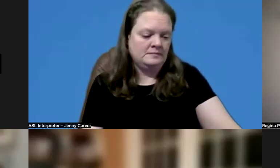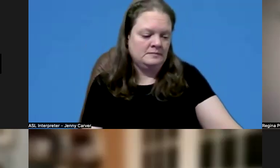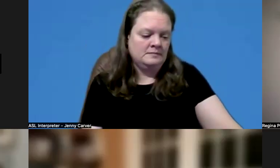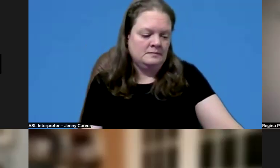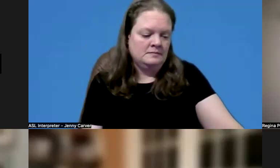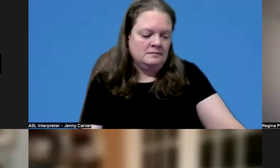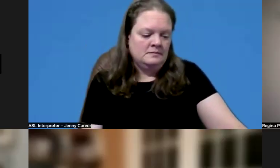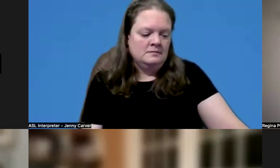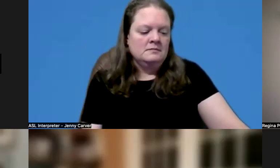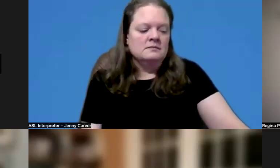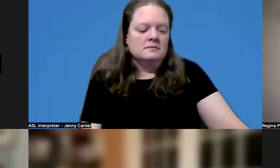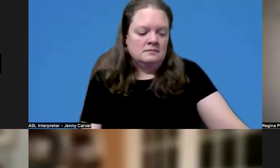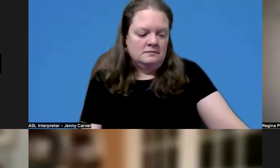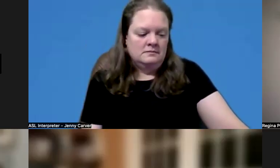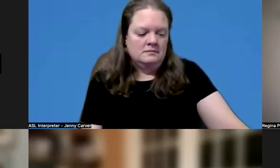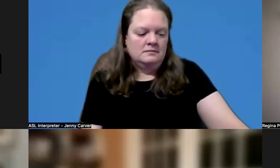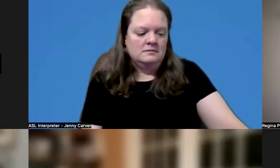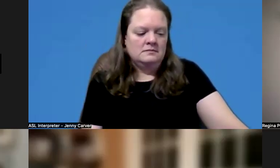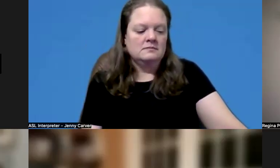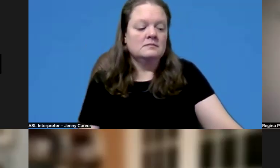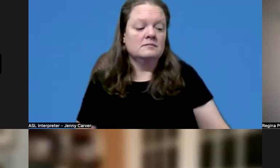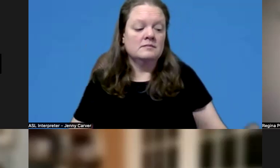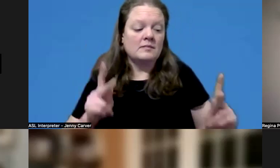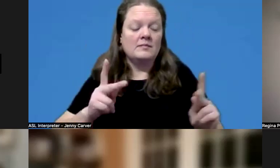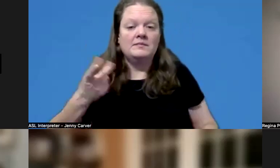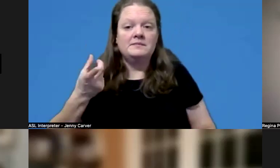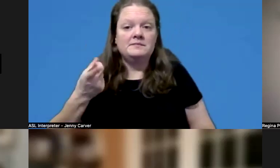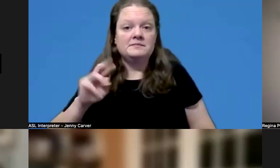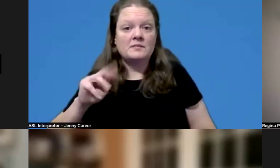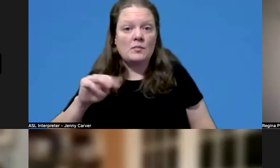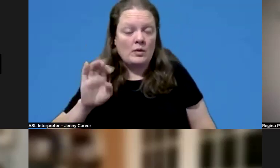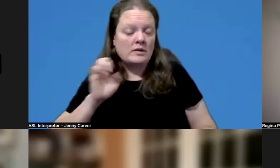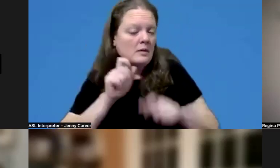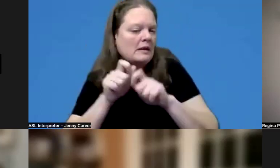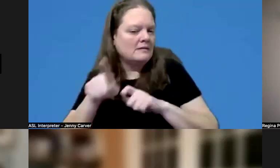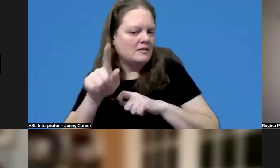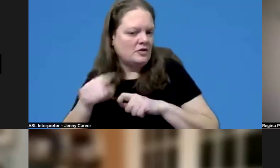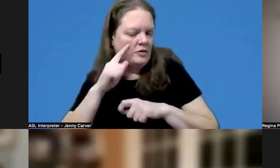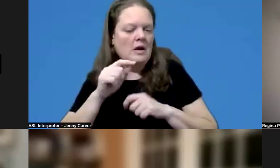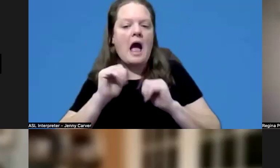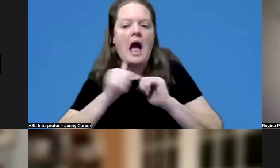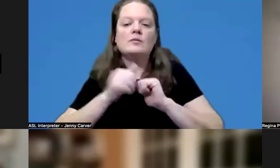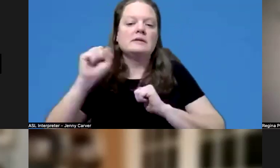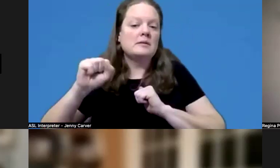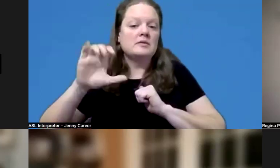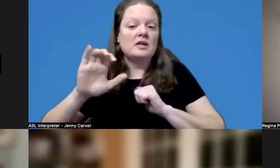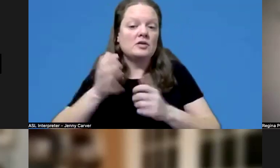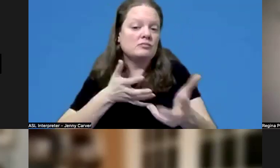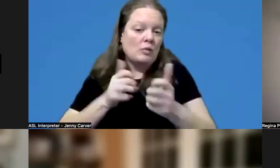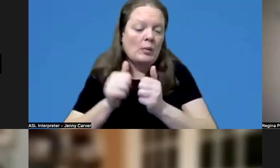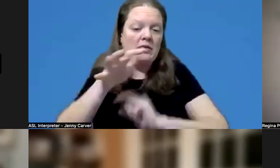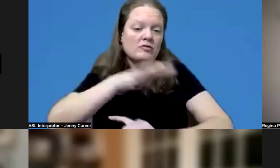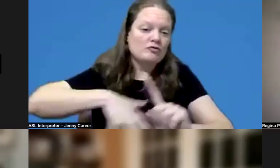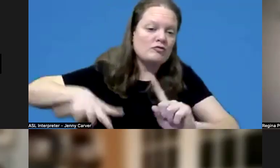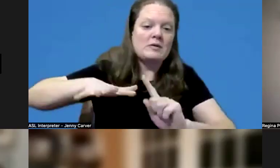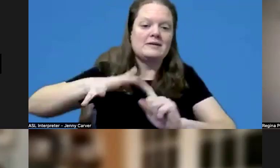So this one, Dr. Moise, I'm going to send this one to you. 14 here. How does the Stabilization Center work with the surrounding